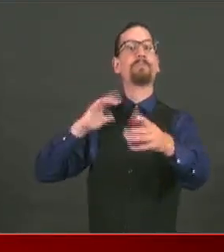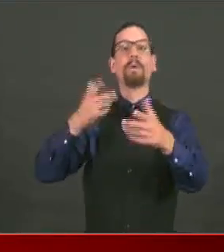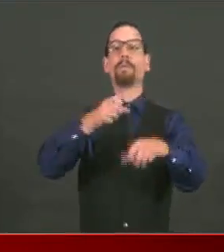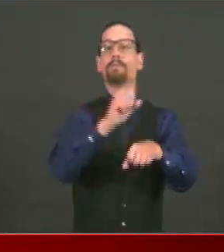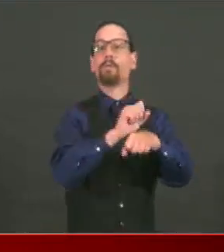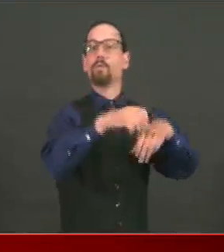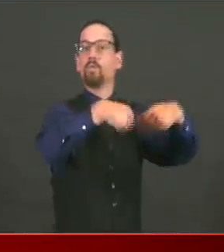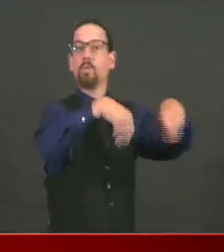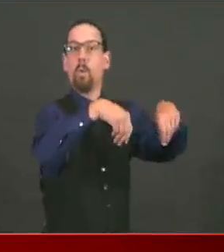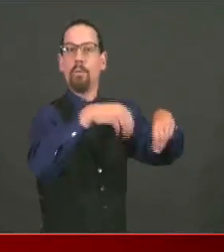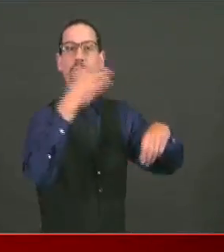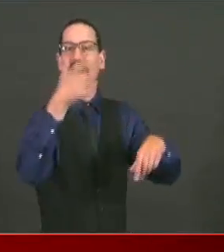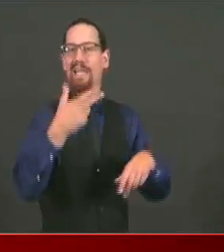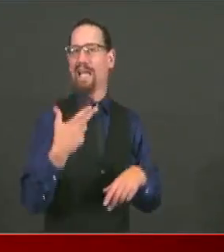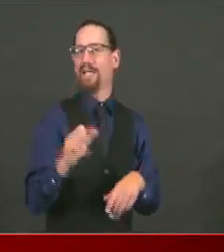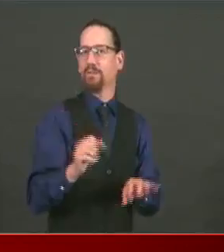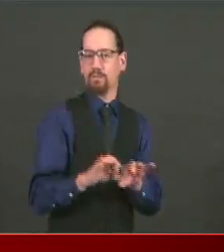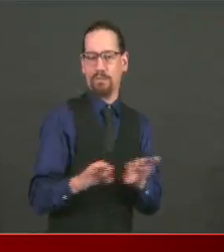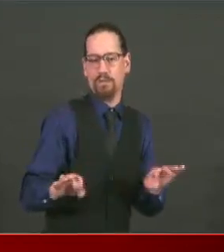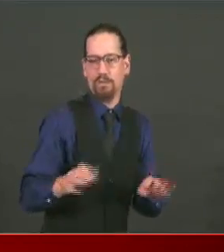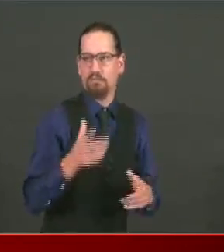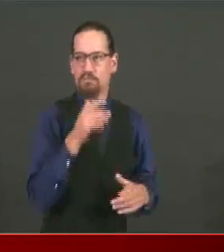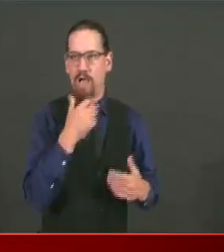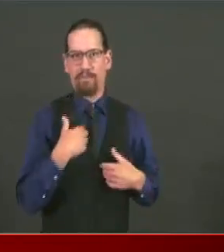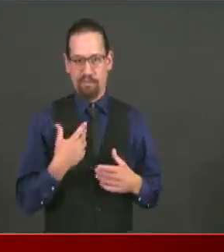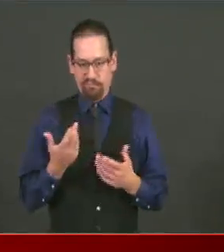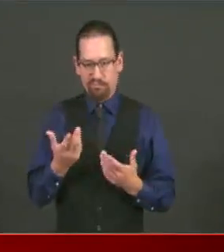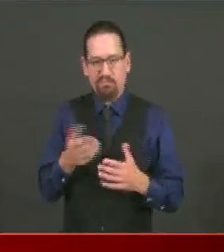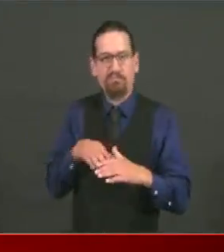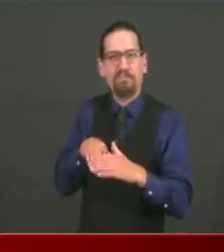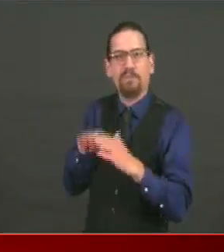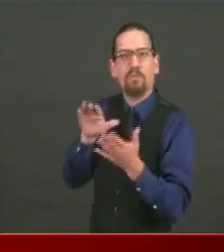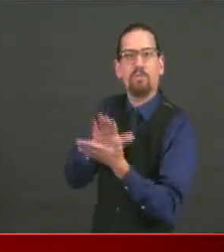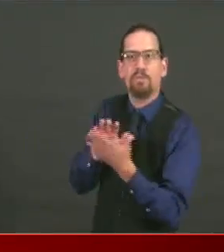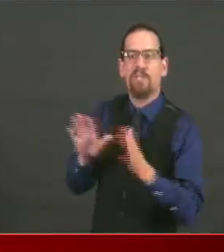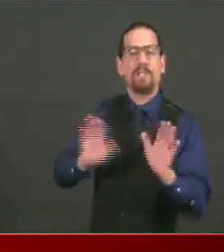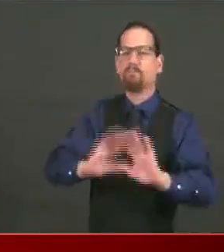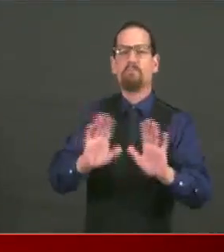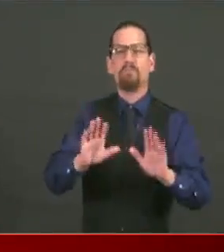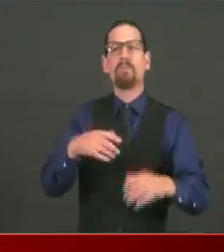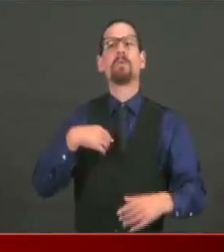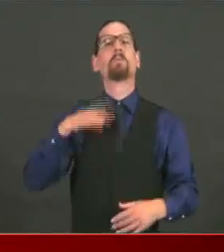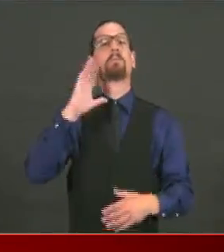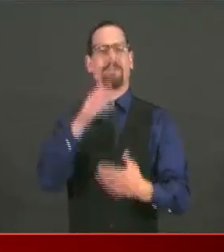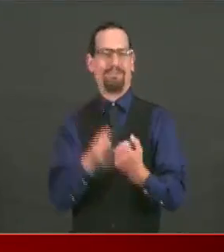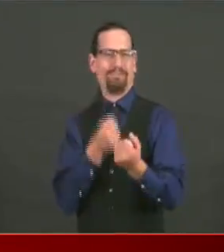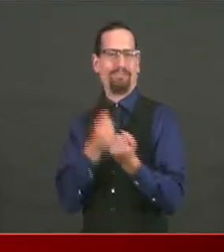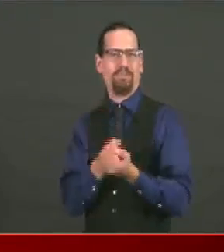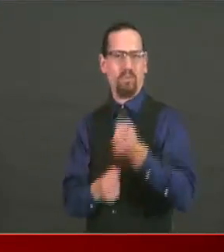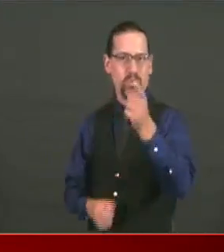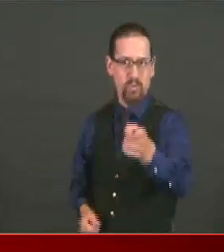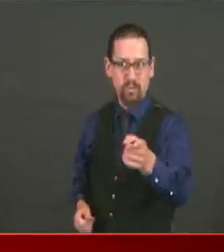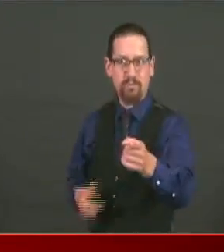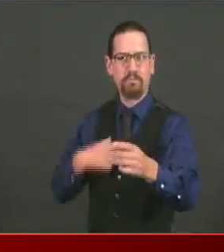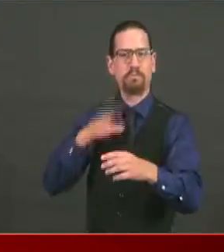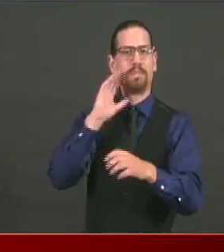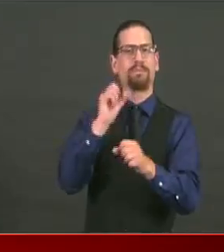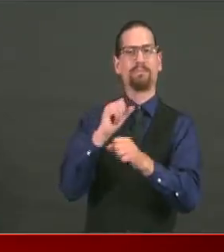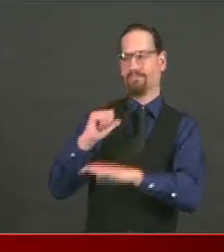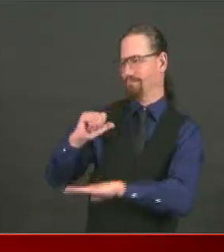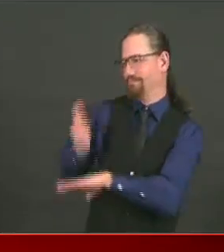you think your job's going away forever, we're going to be there for you. We're going to get you retrained and we're going to get you a new job.